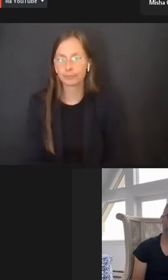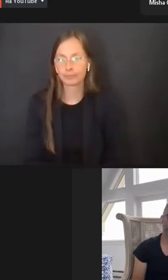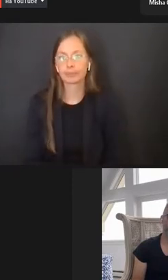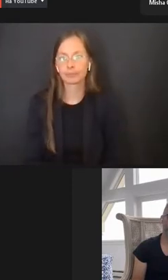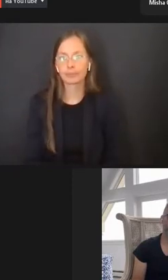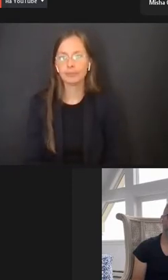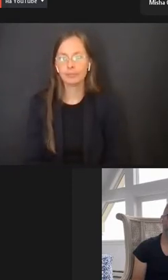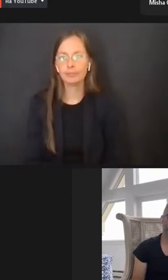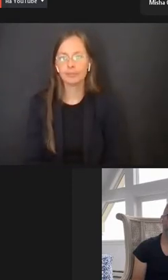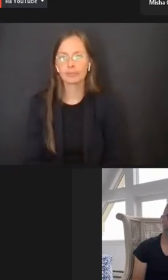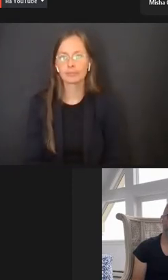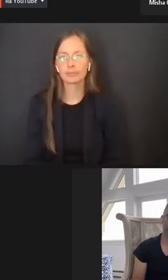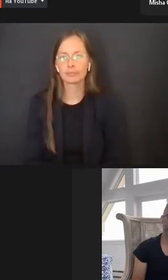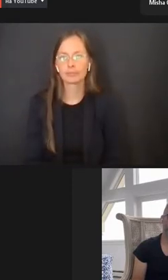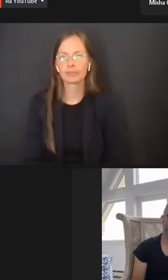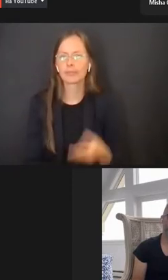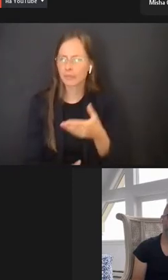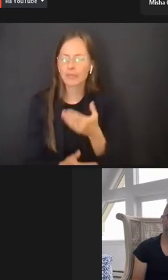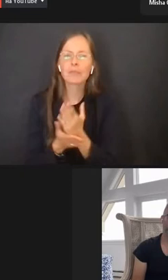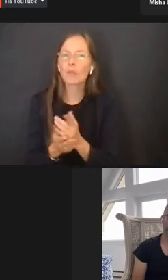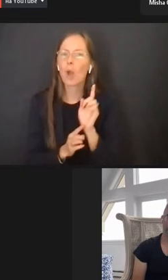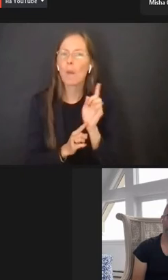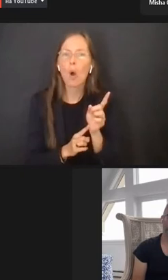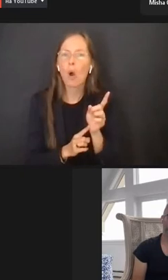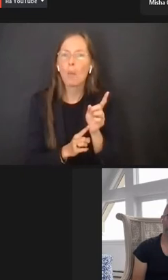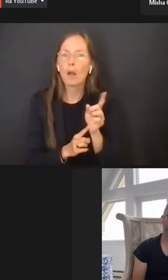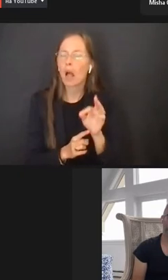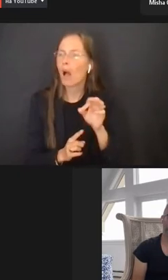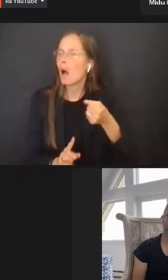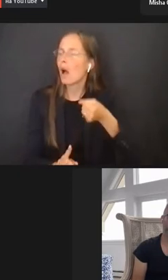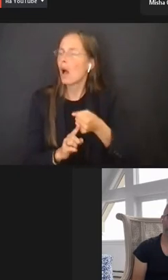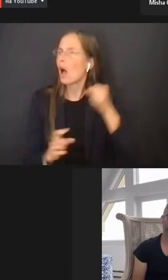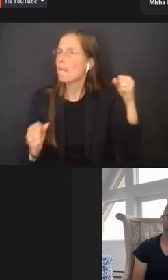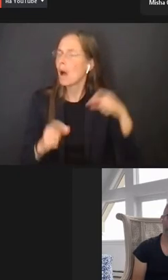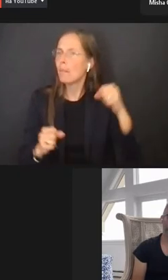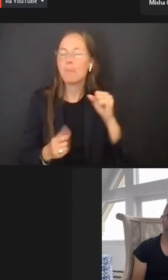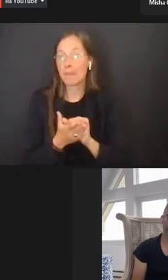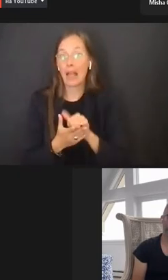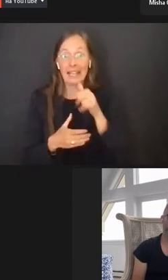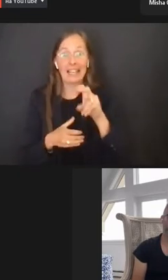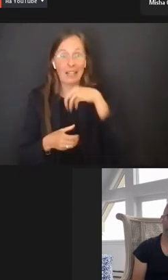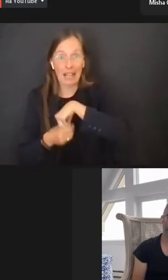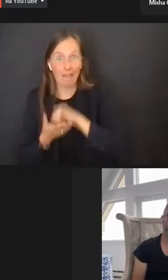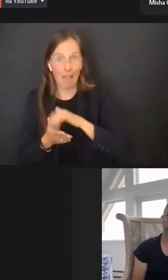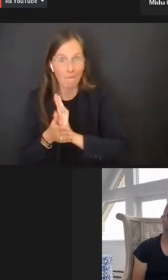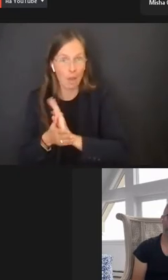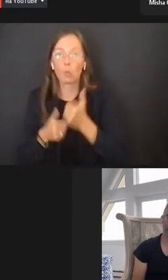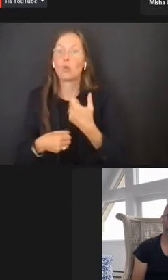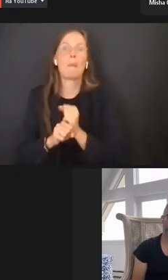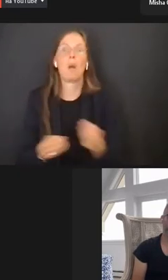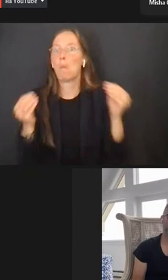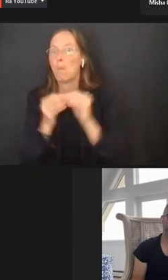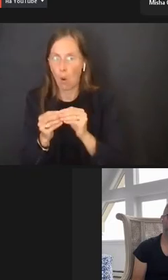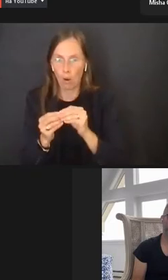There were moments of synchronicity that didn't even make it into that film that would have made it even more unbelievable. But that the process